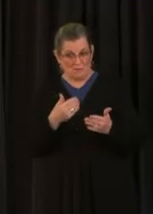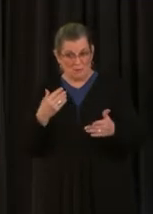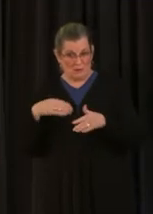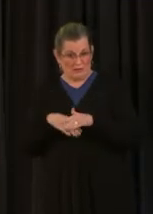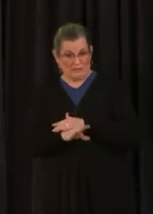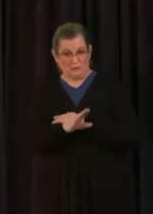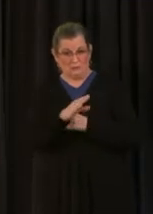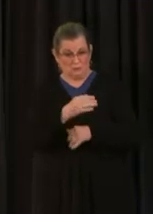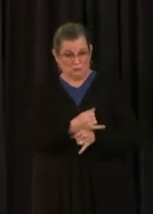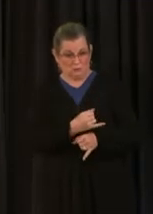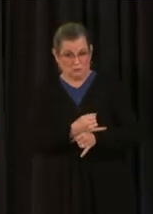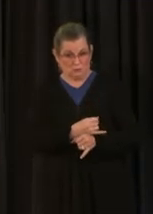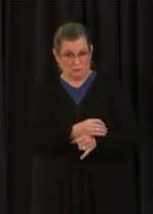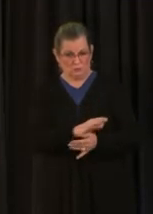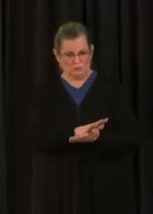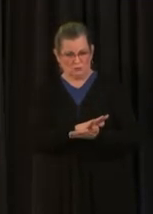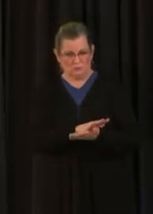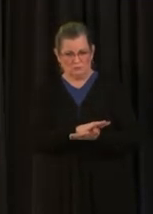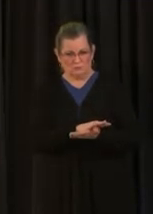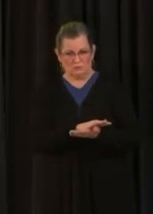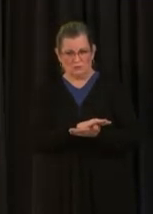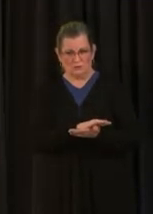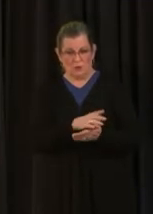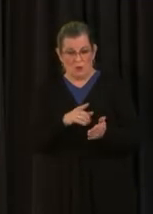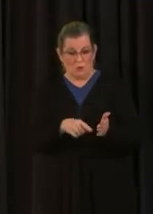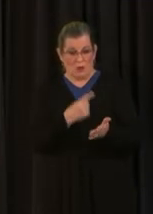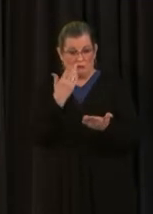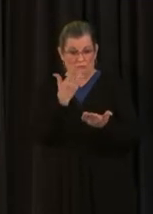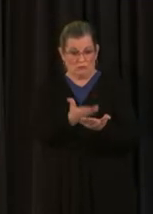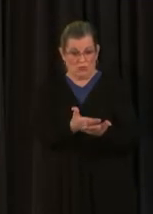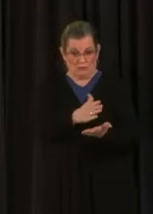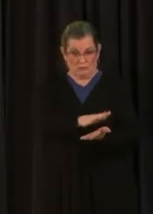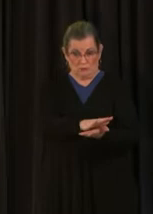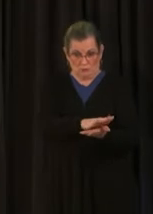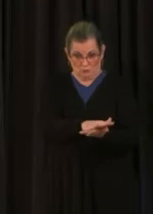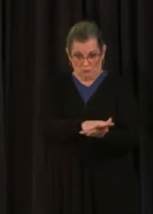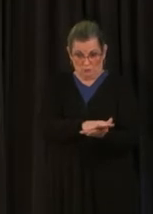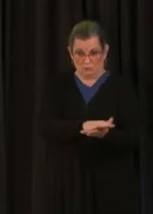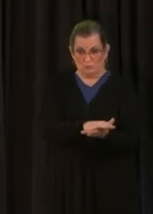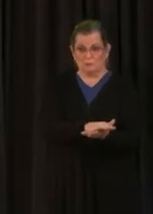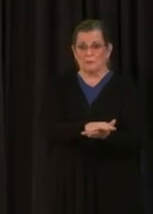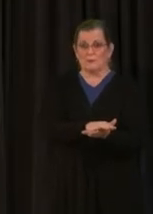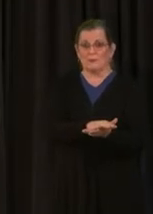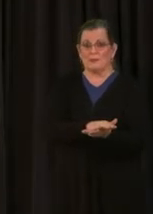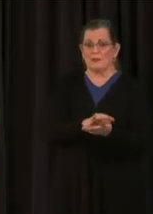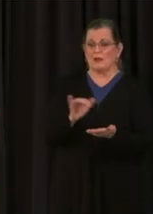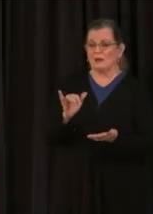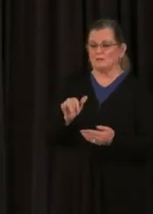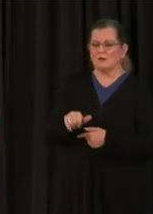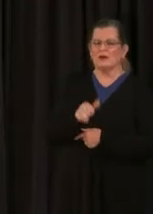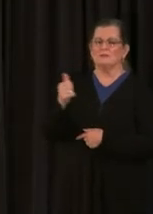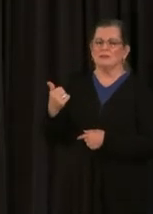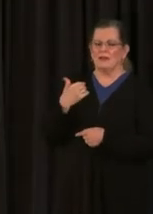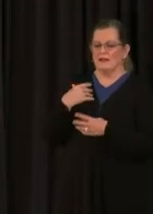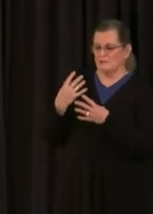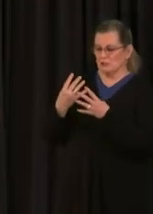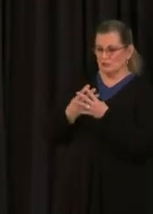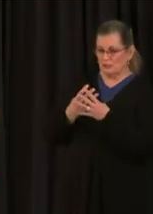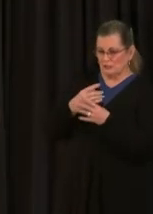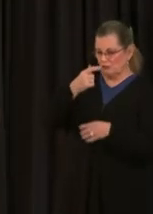students arrive at school. Once students arrive at school, we also have another screening